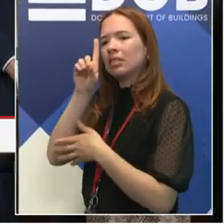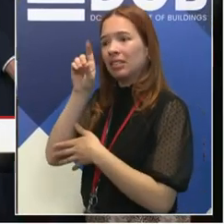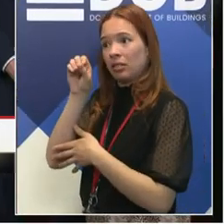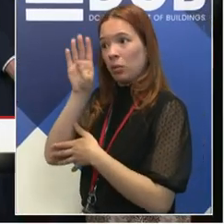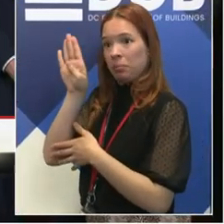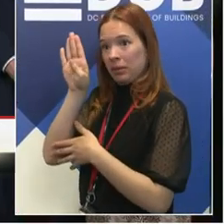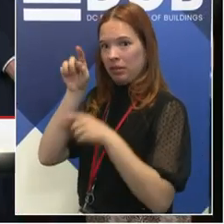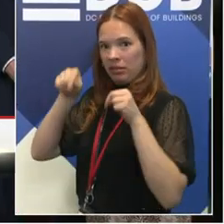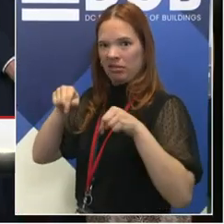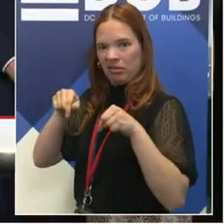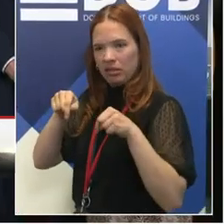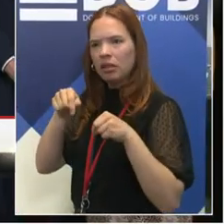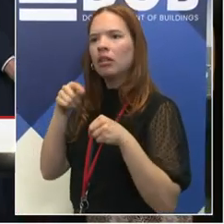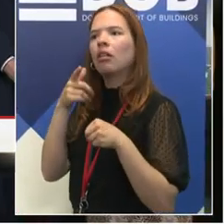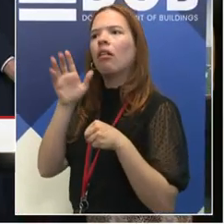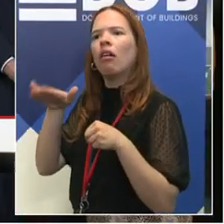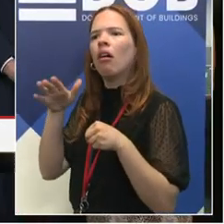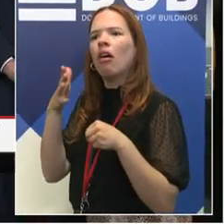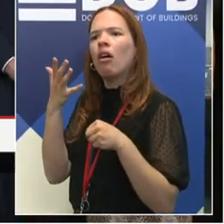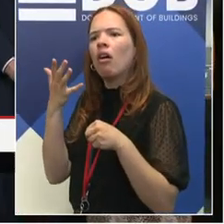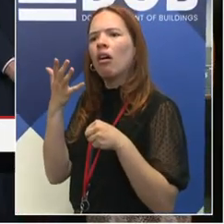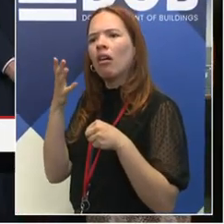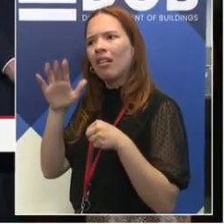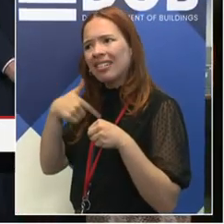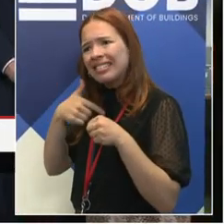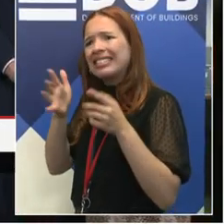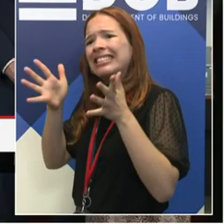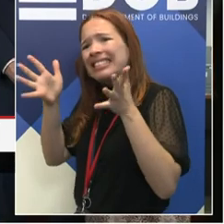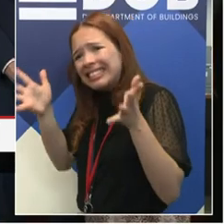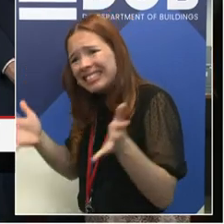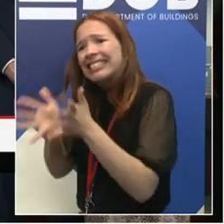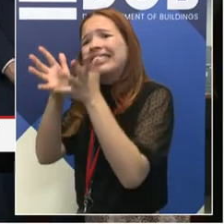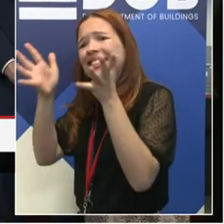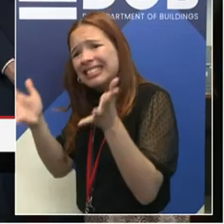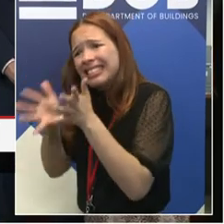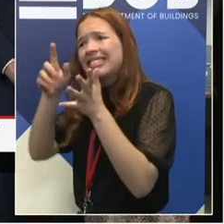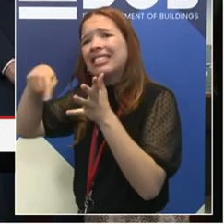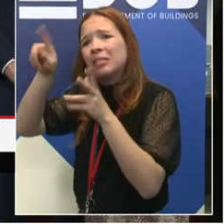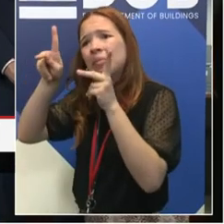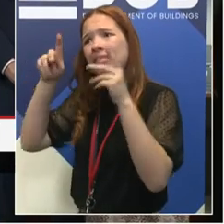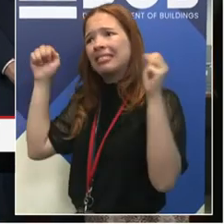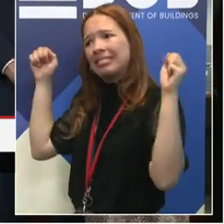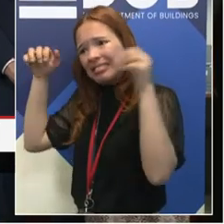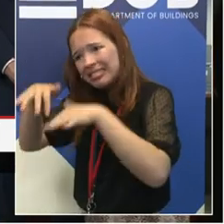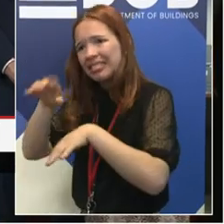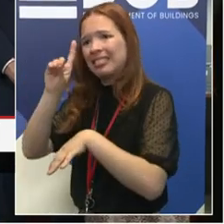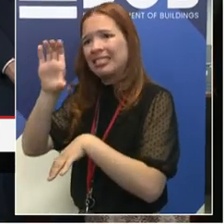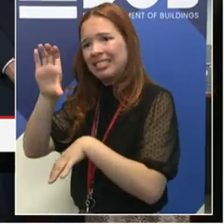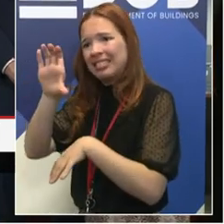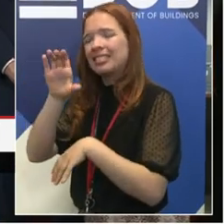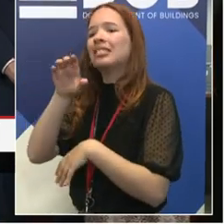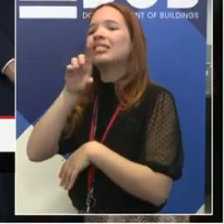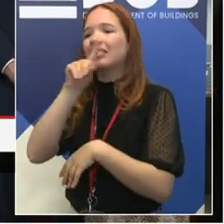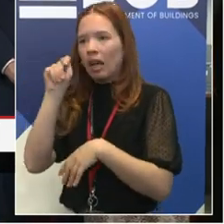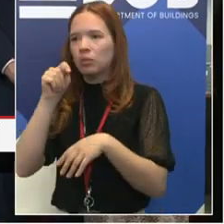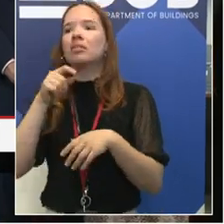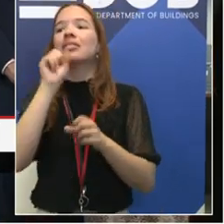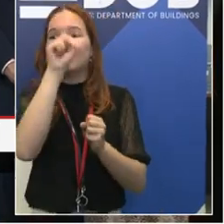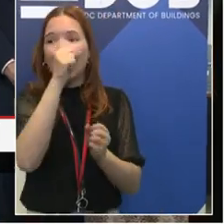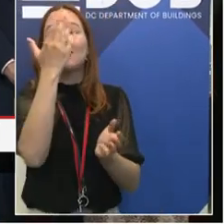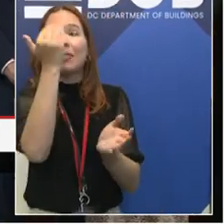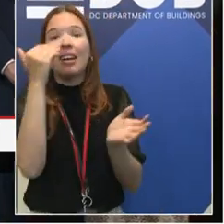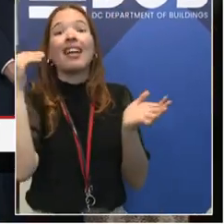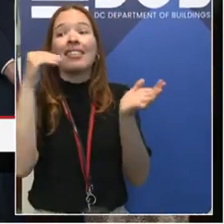including residents, to move into downtown? Yes, 15,000 in the downtown, 30,000 overall. How do we collaborate and